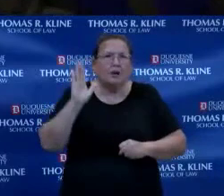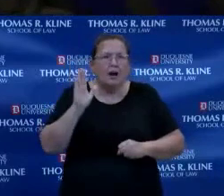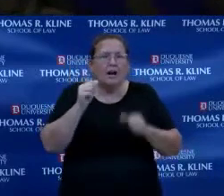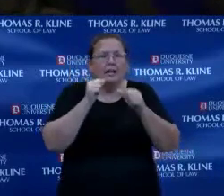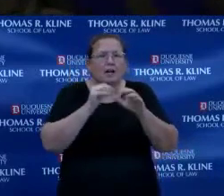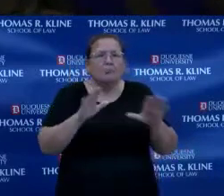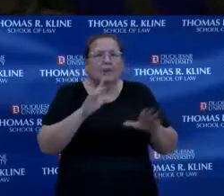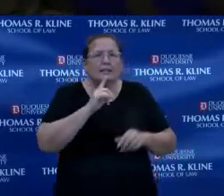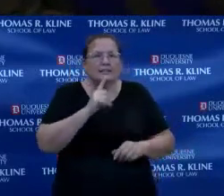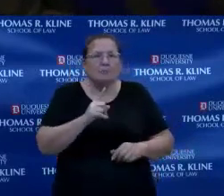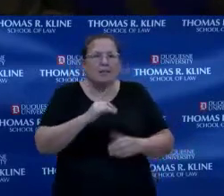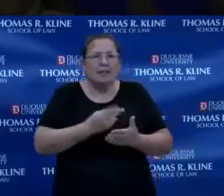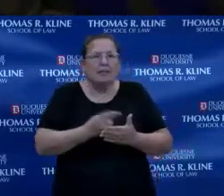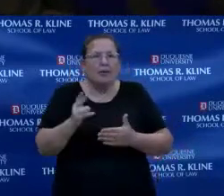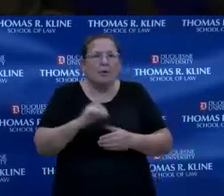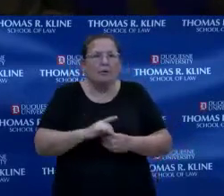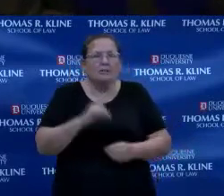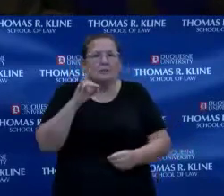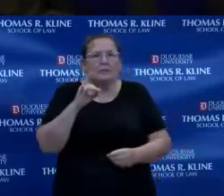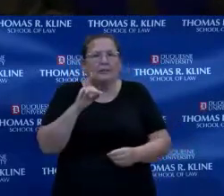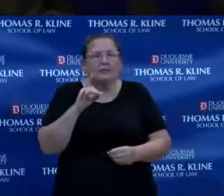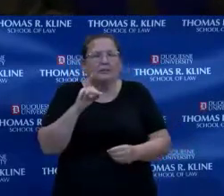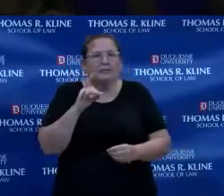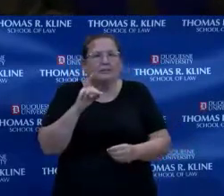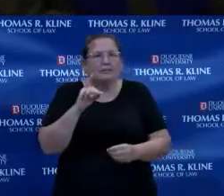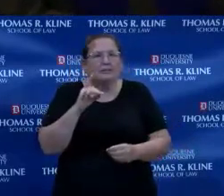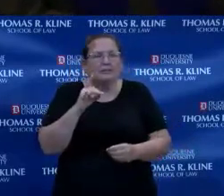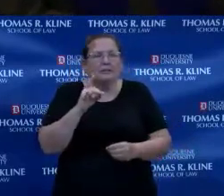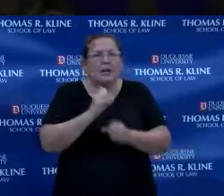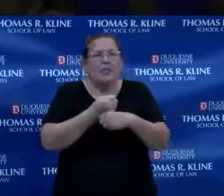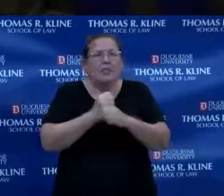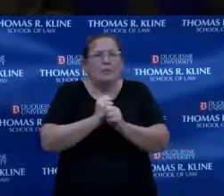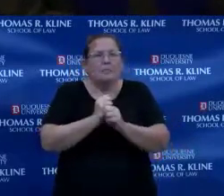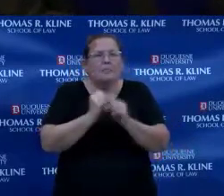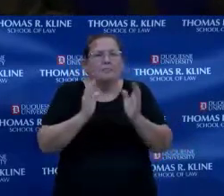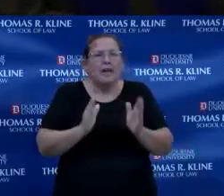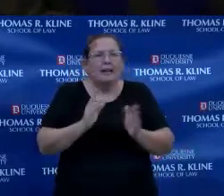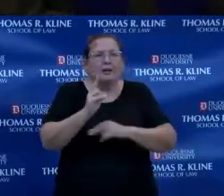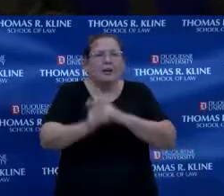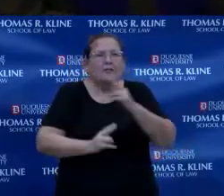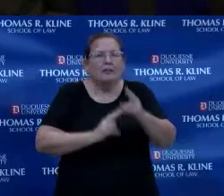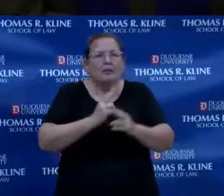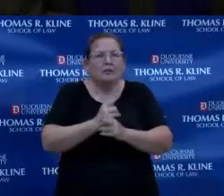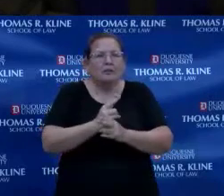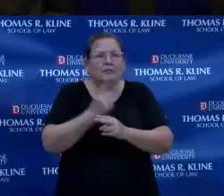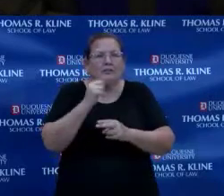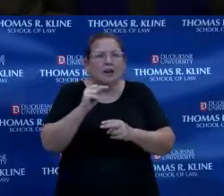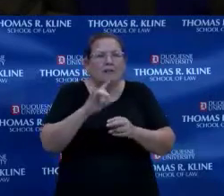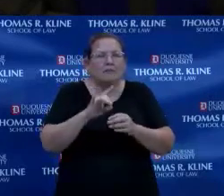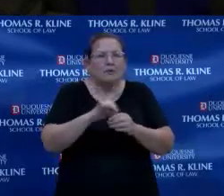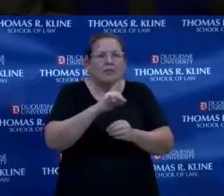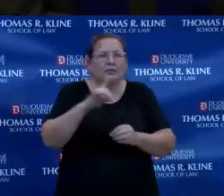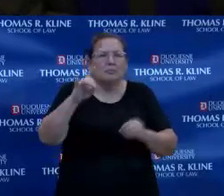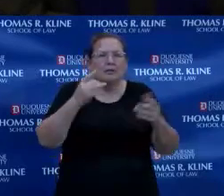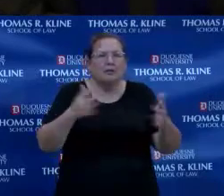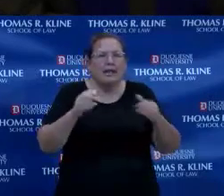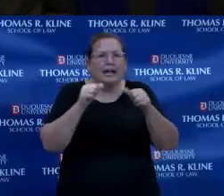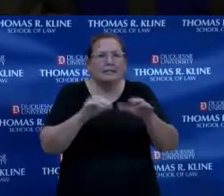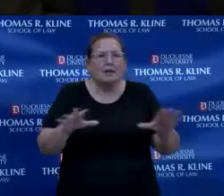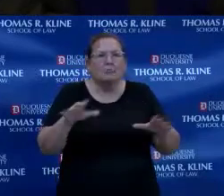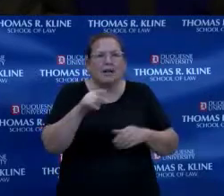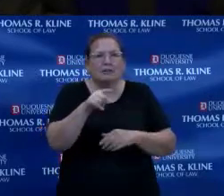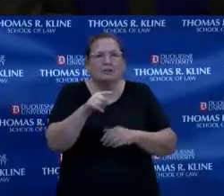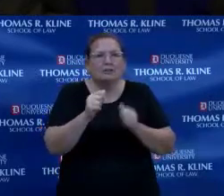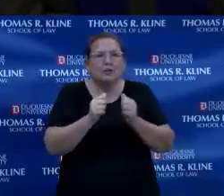Blessed be the Holy Spirit, the animator of the universe, for the Spirit has blessed you with wonder